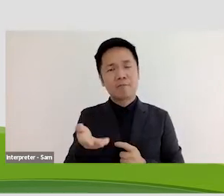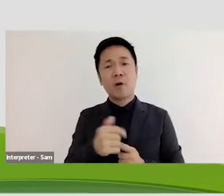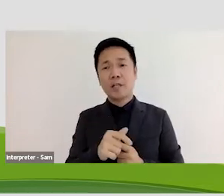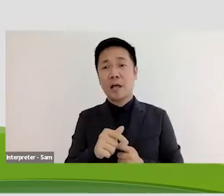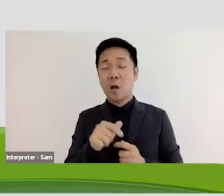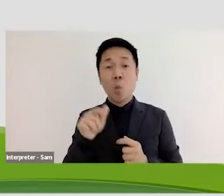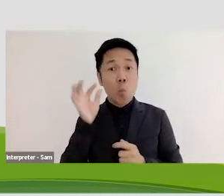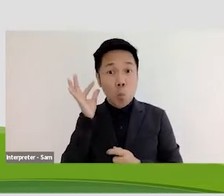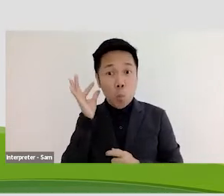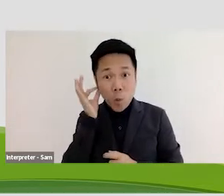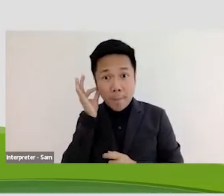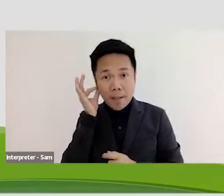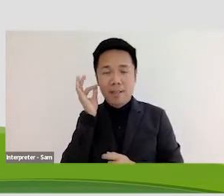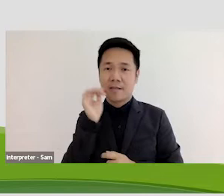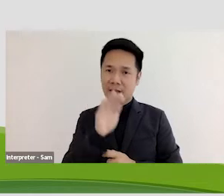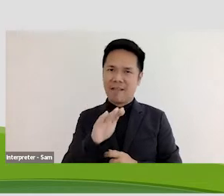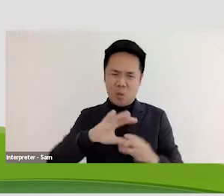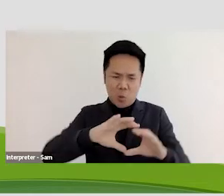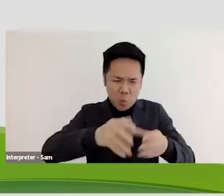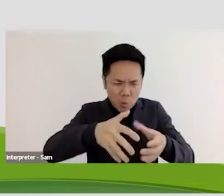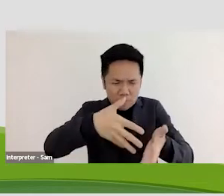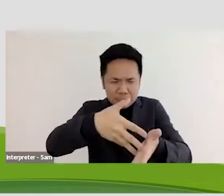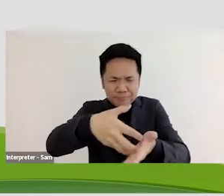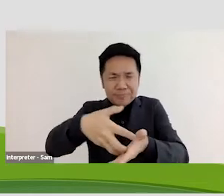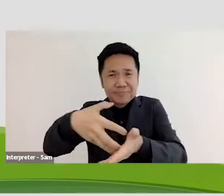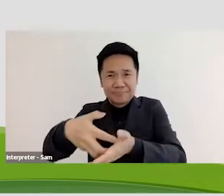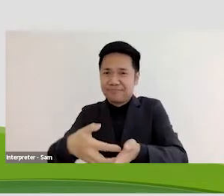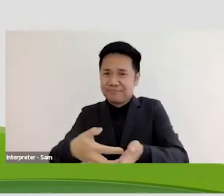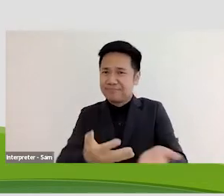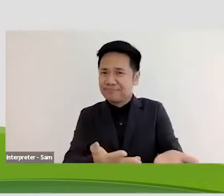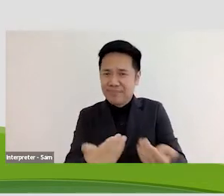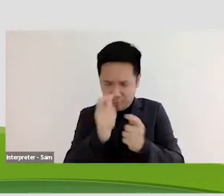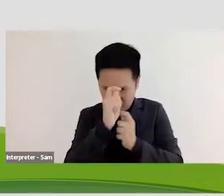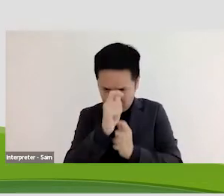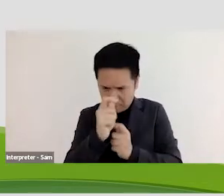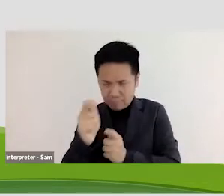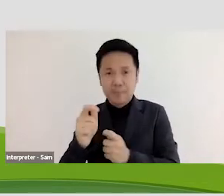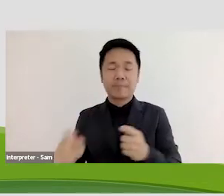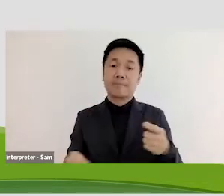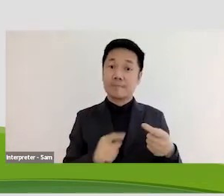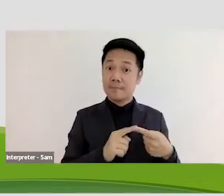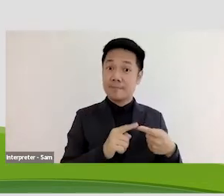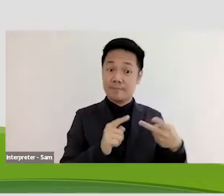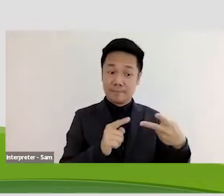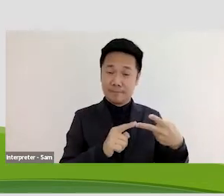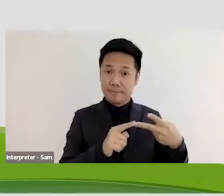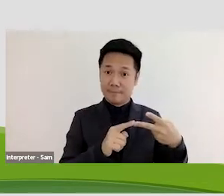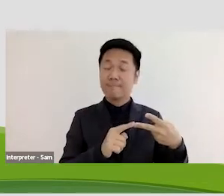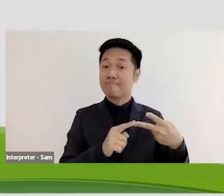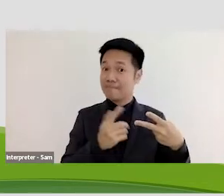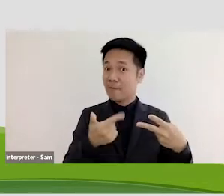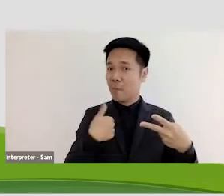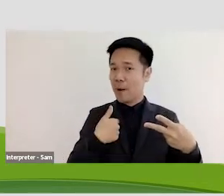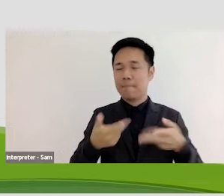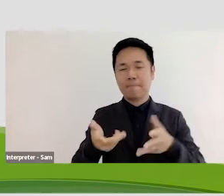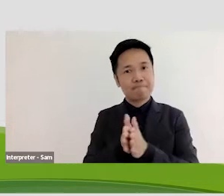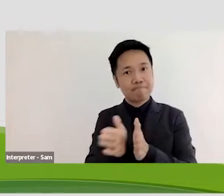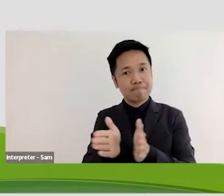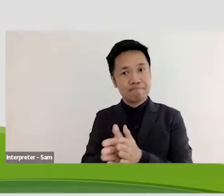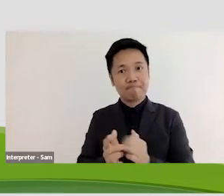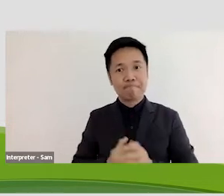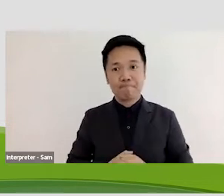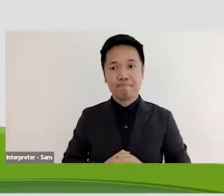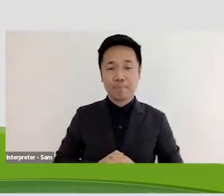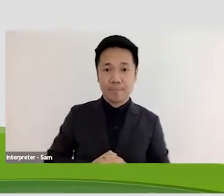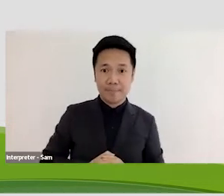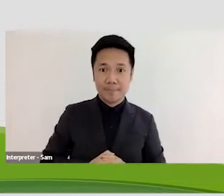of women and marginalized groups. So within this pillar, we have recommendations.